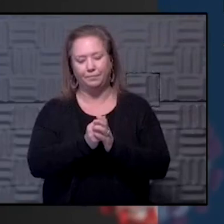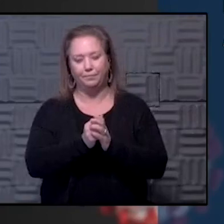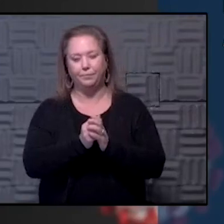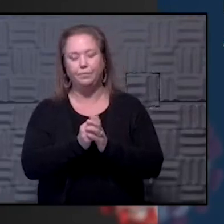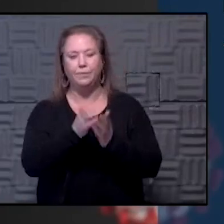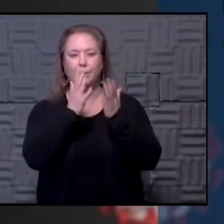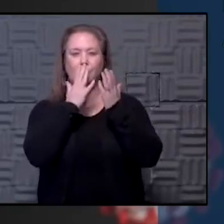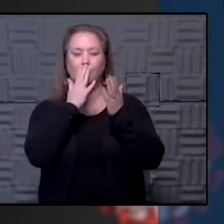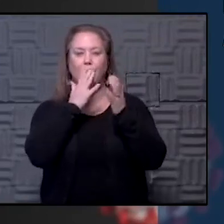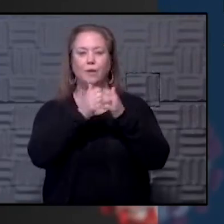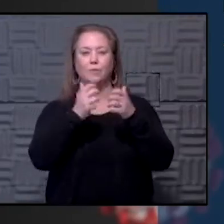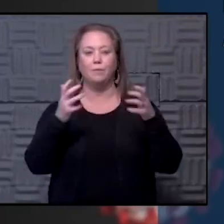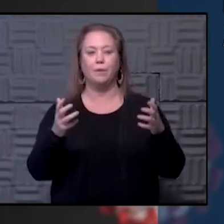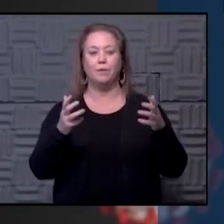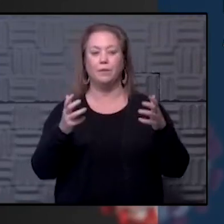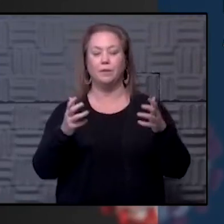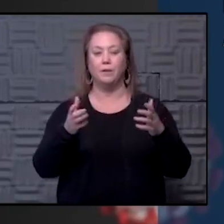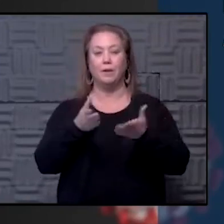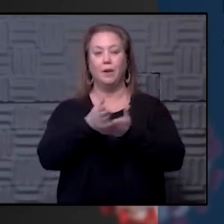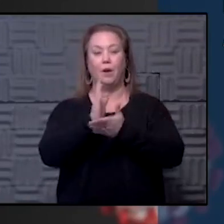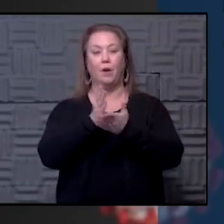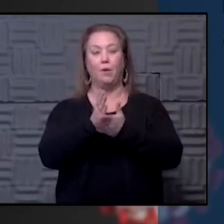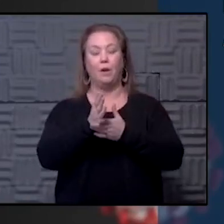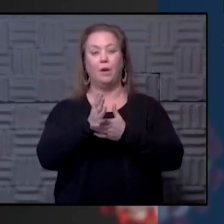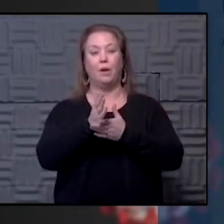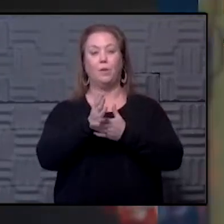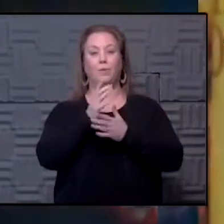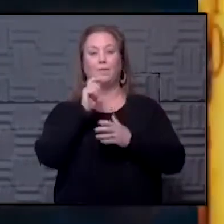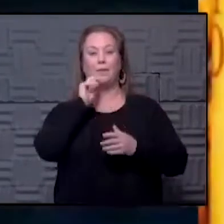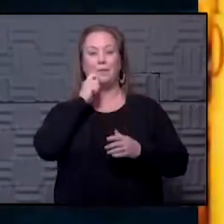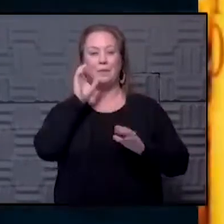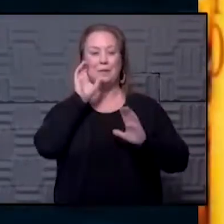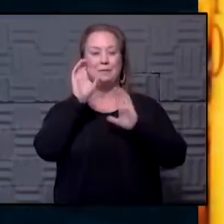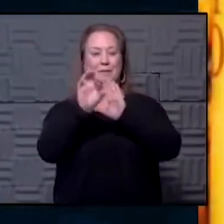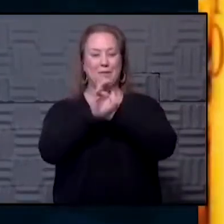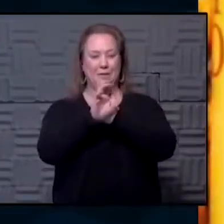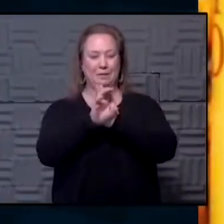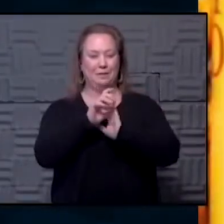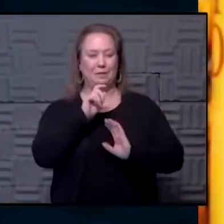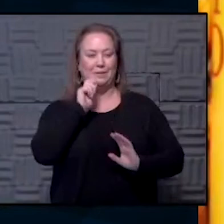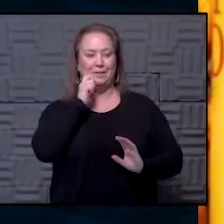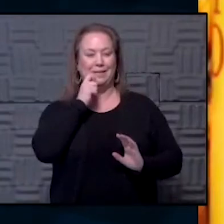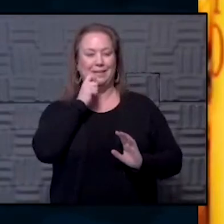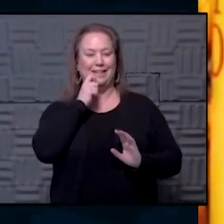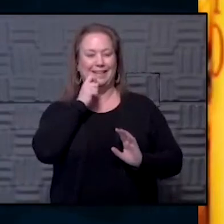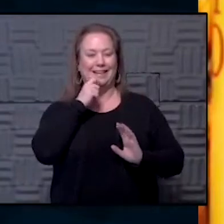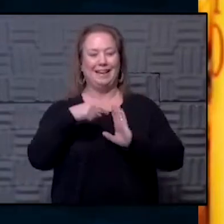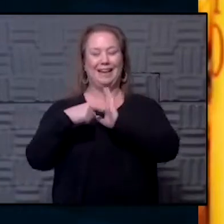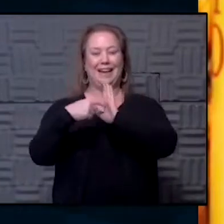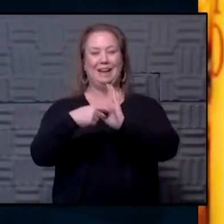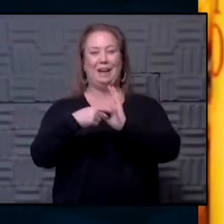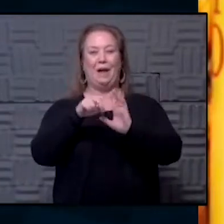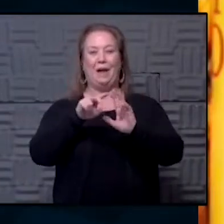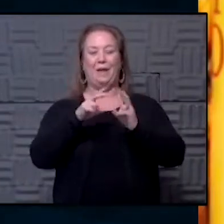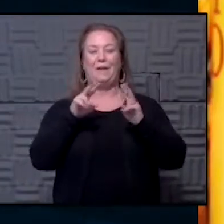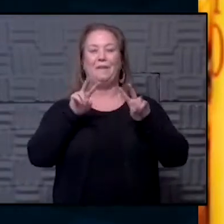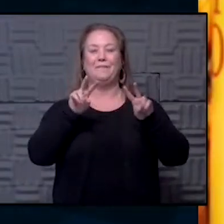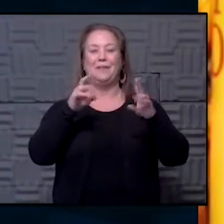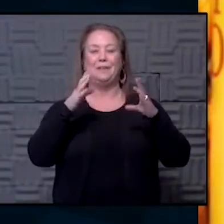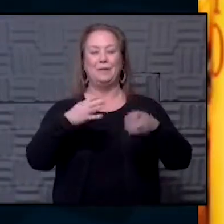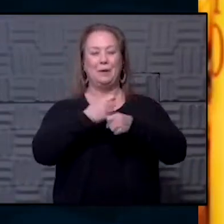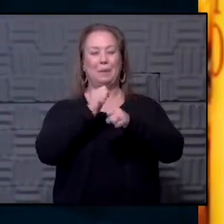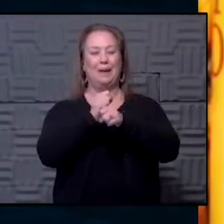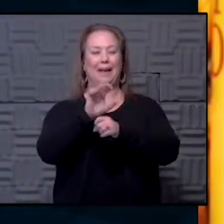out there. So thanks so much. All right, we also have a pretty cool picture coming up. A quick shout out to one of our viewers who made